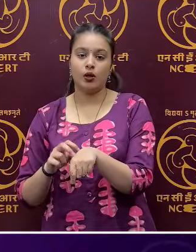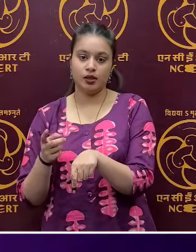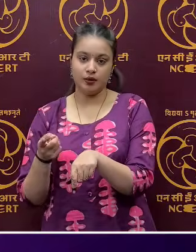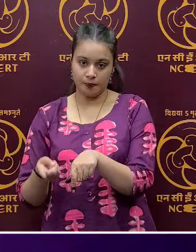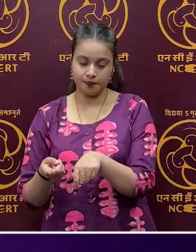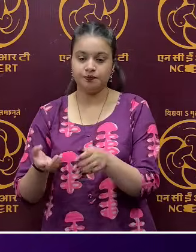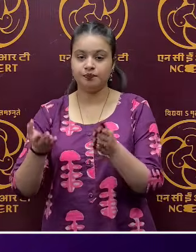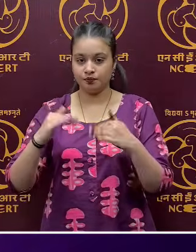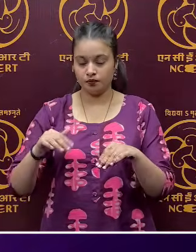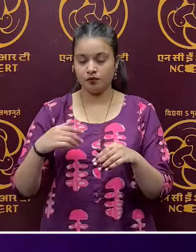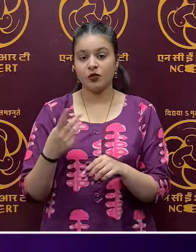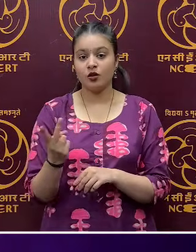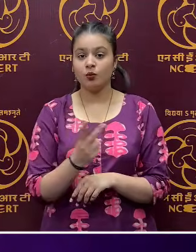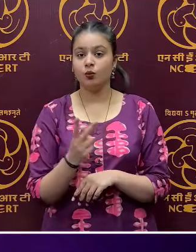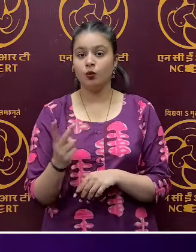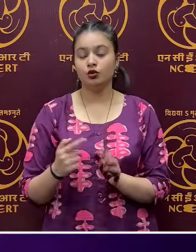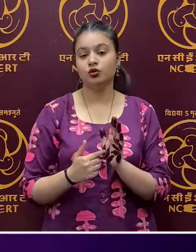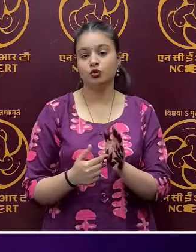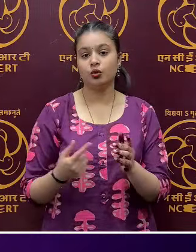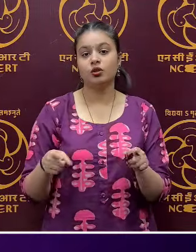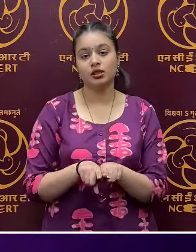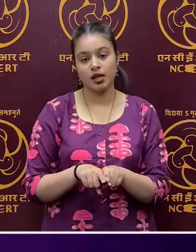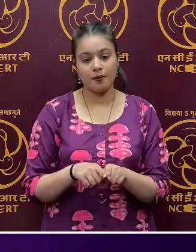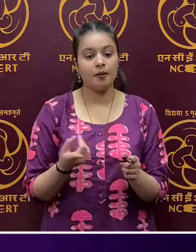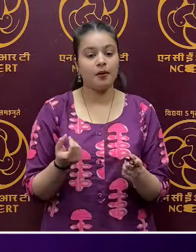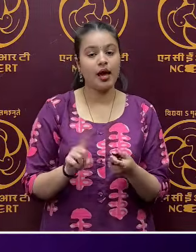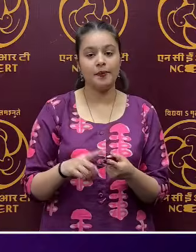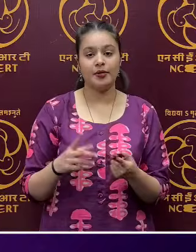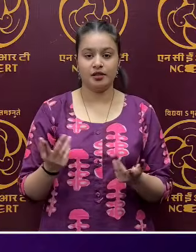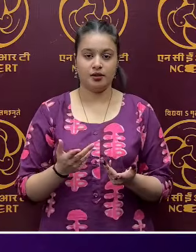they denote the same thing, the consequences. Right.